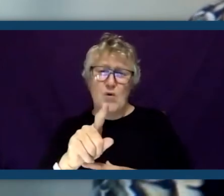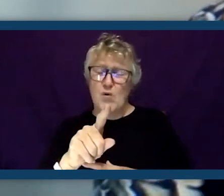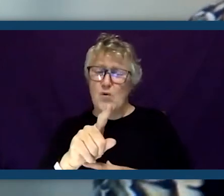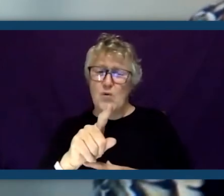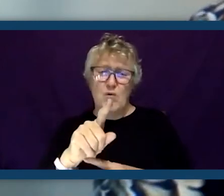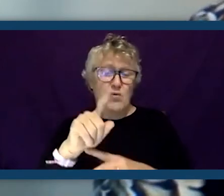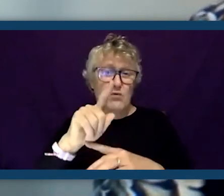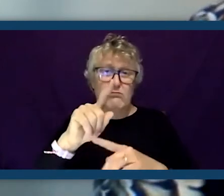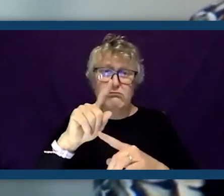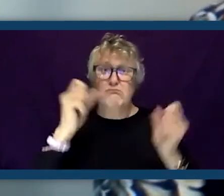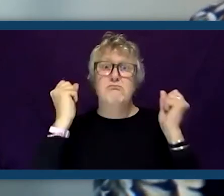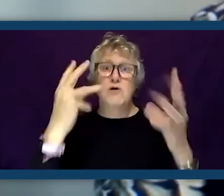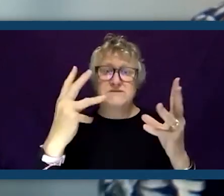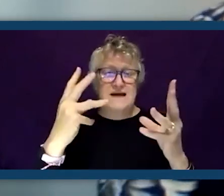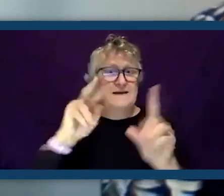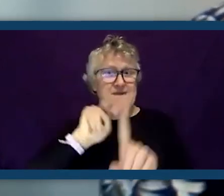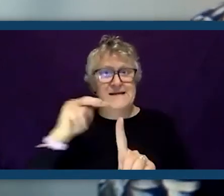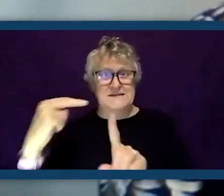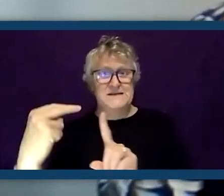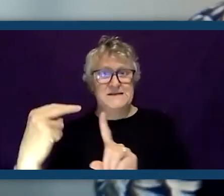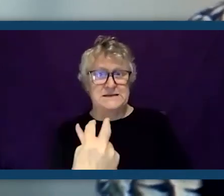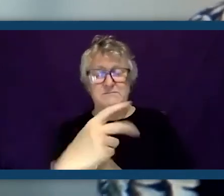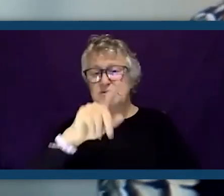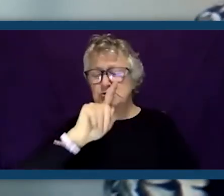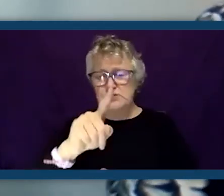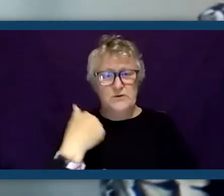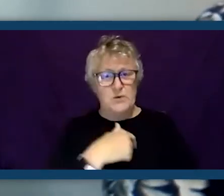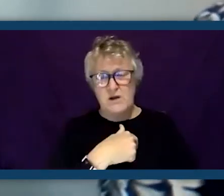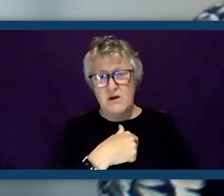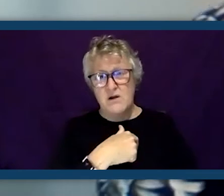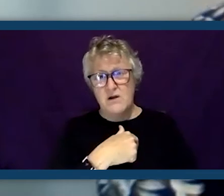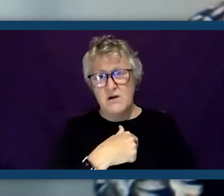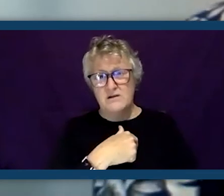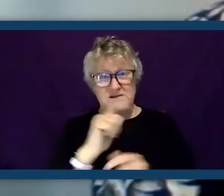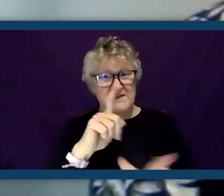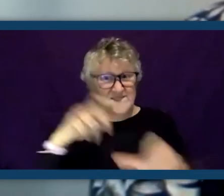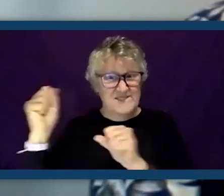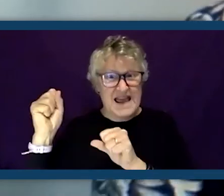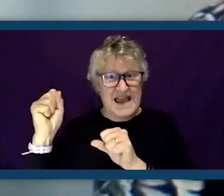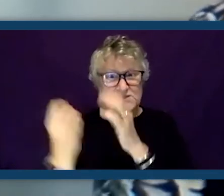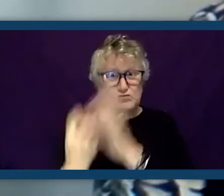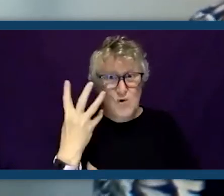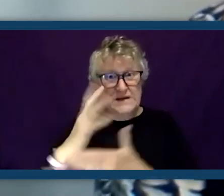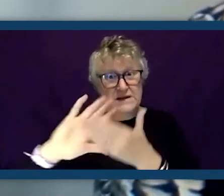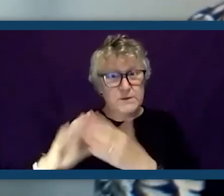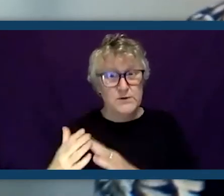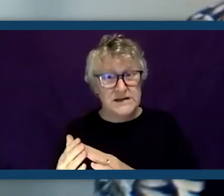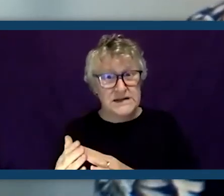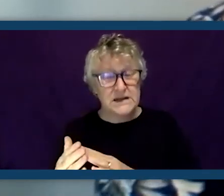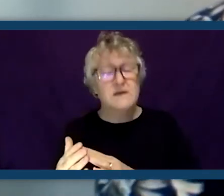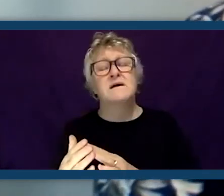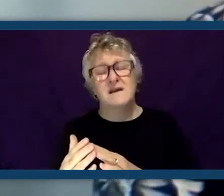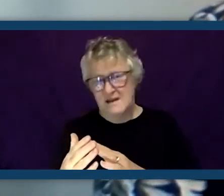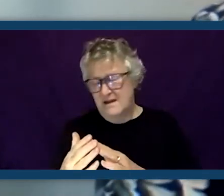think the fact that we're such a fast growing community, we are certainly